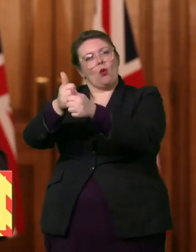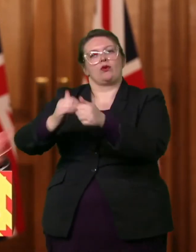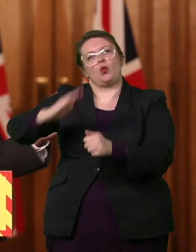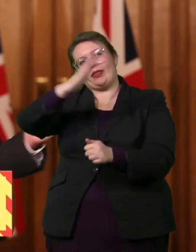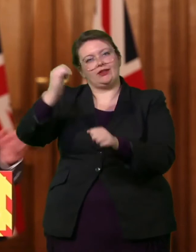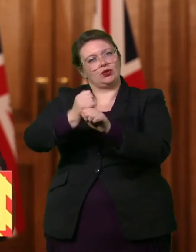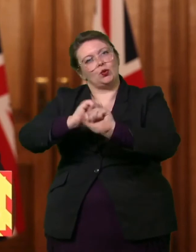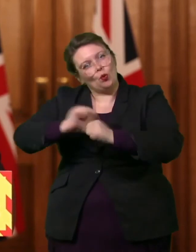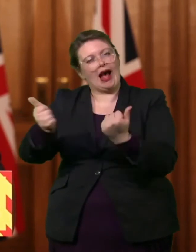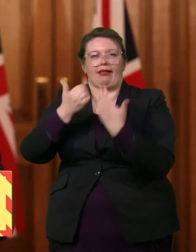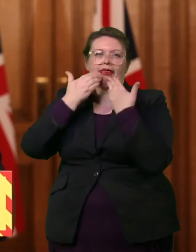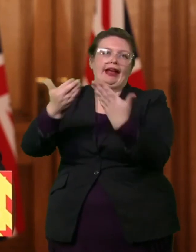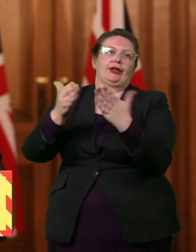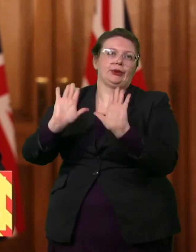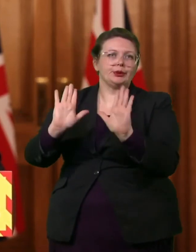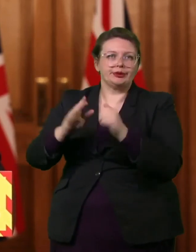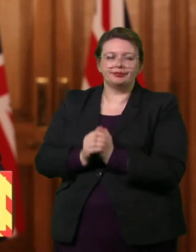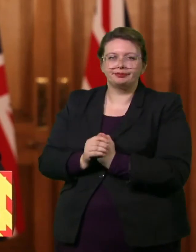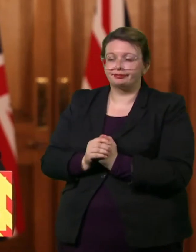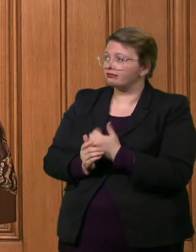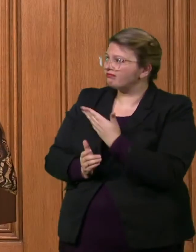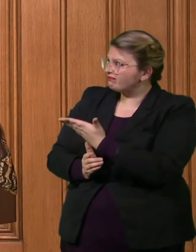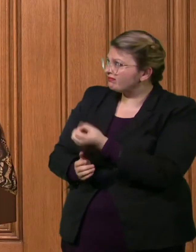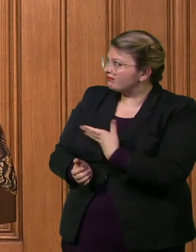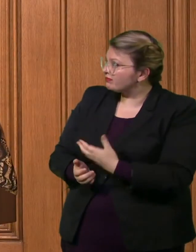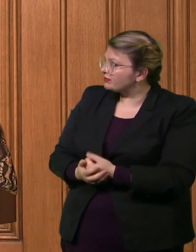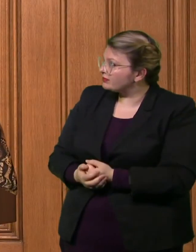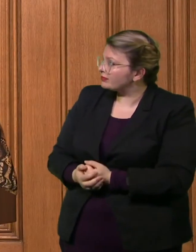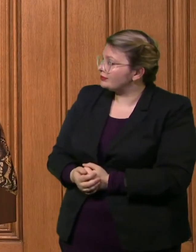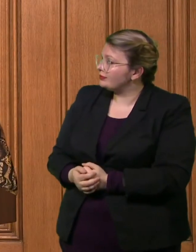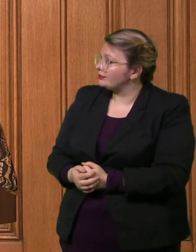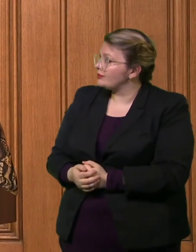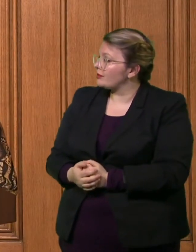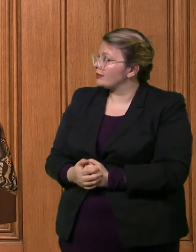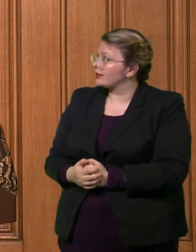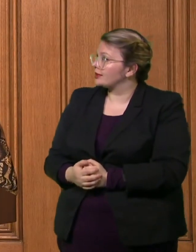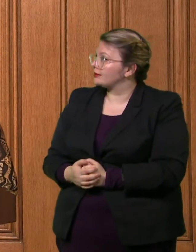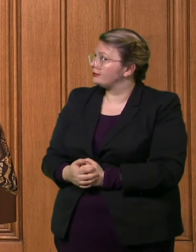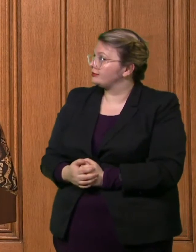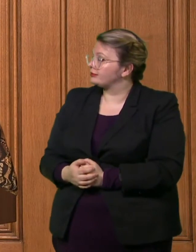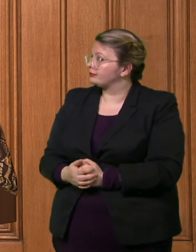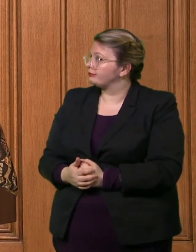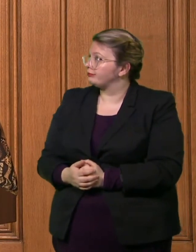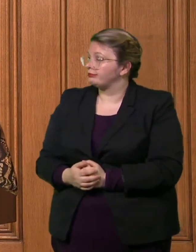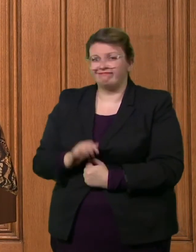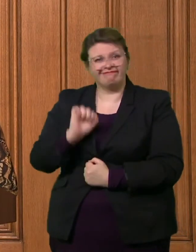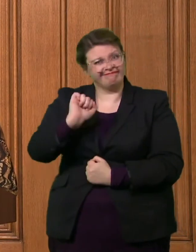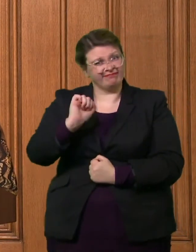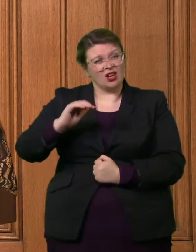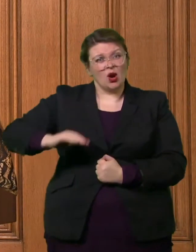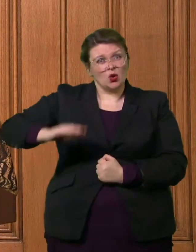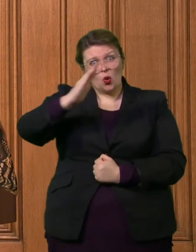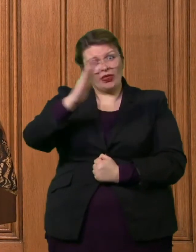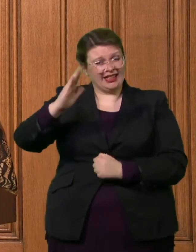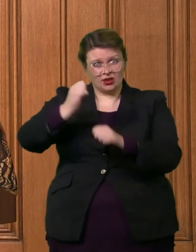far. Susan. Yeah, I think that's exactly right. So the North East has been achieving over and above what the rest of the country has